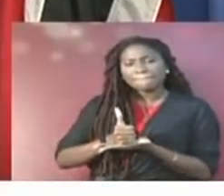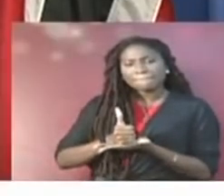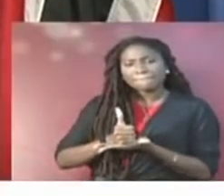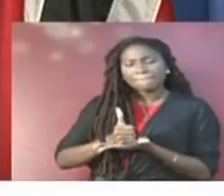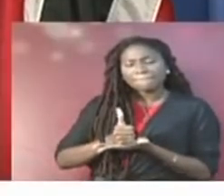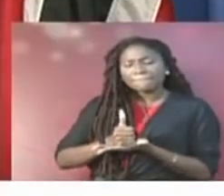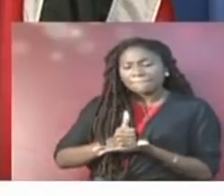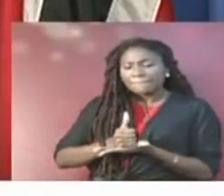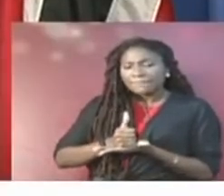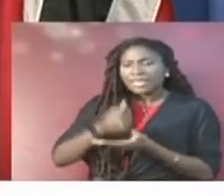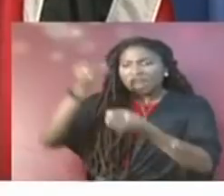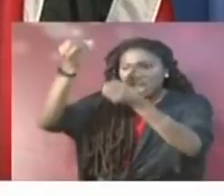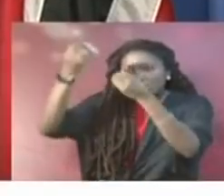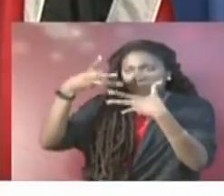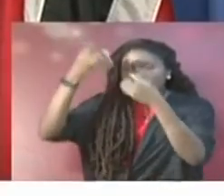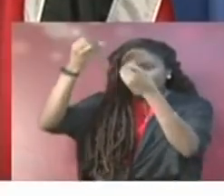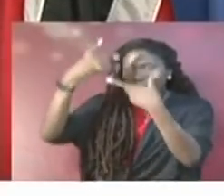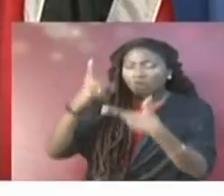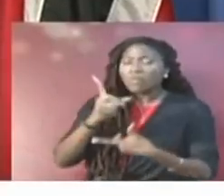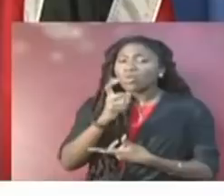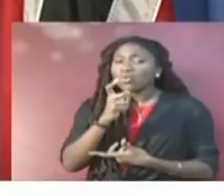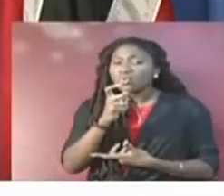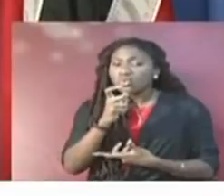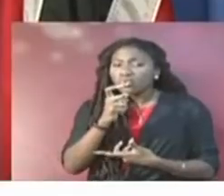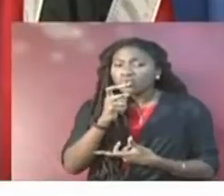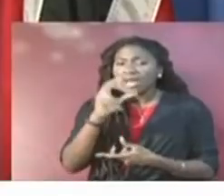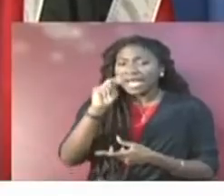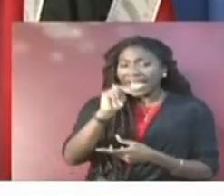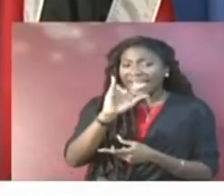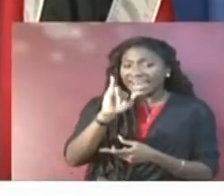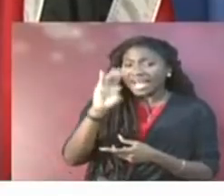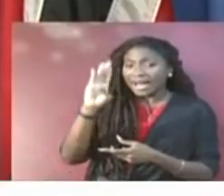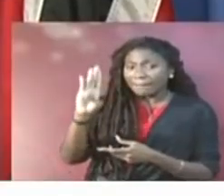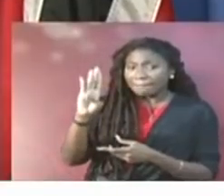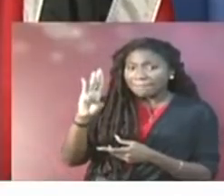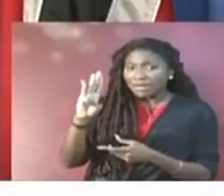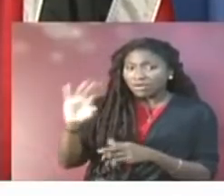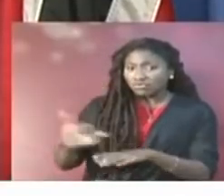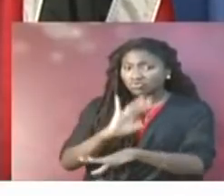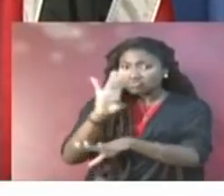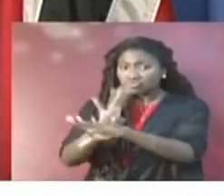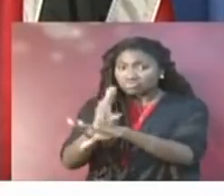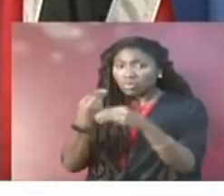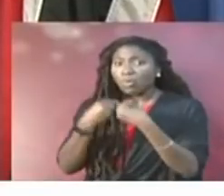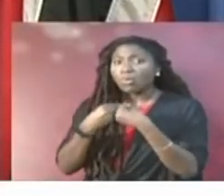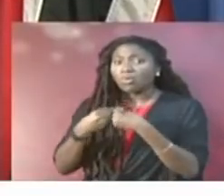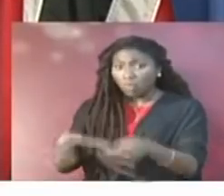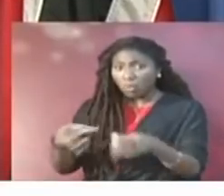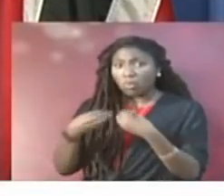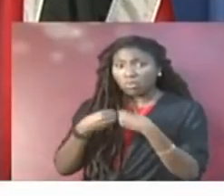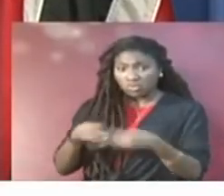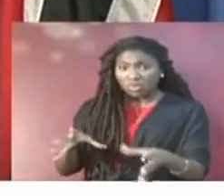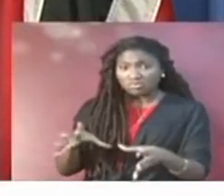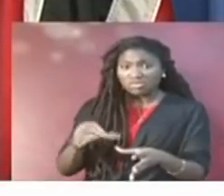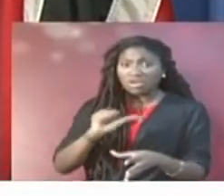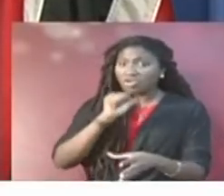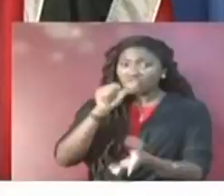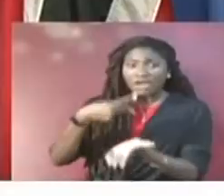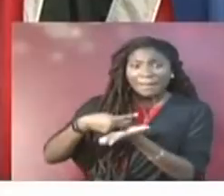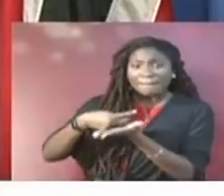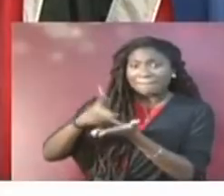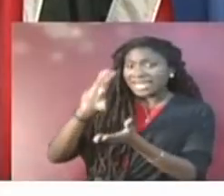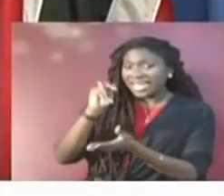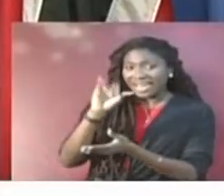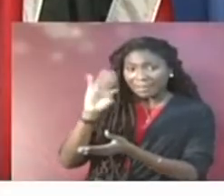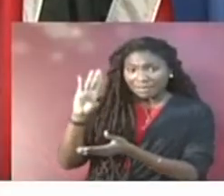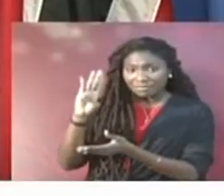identify those persons who were on the NIB list. And if they had lost their employment, it was a pretty